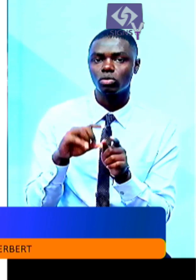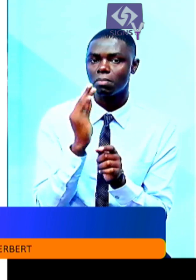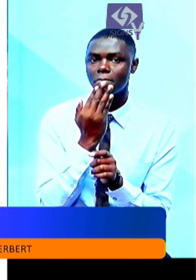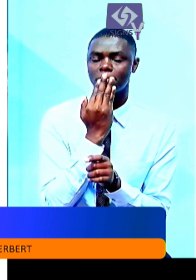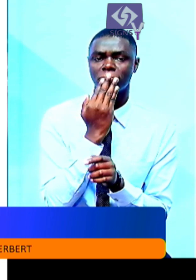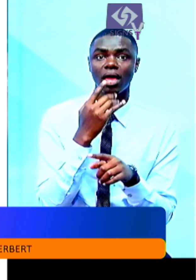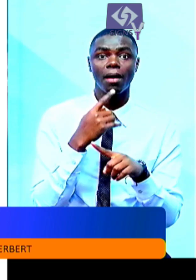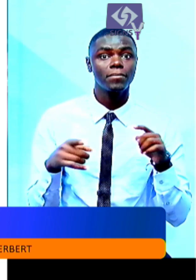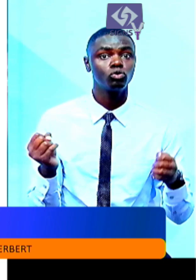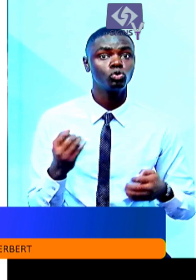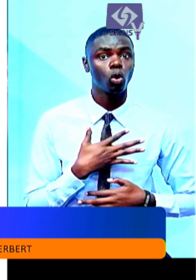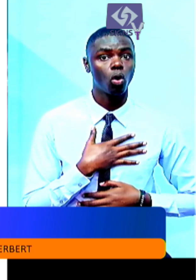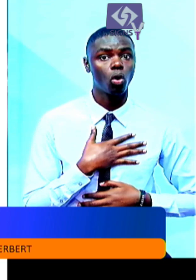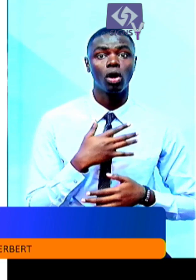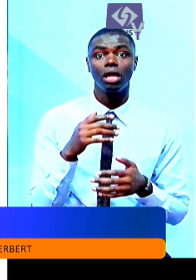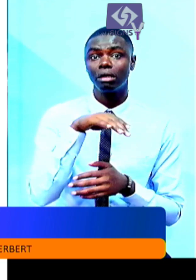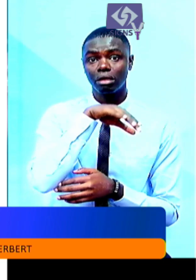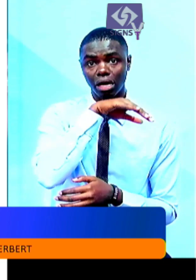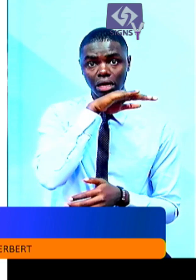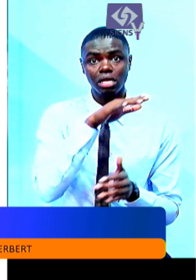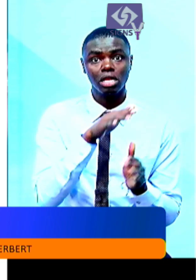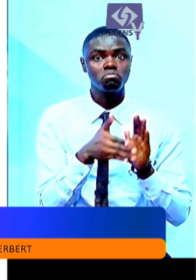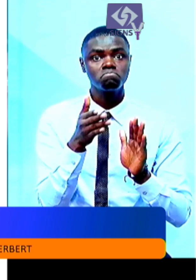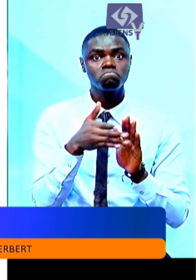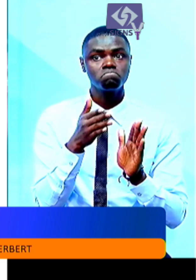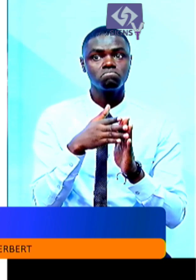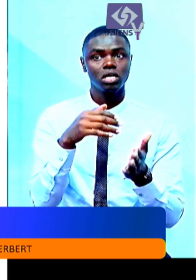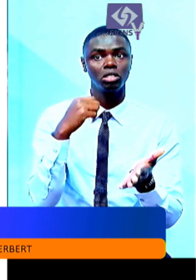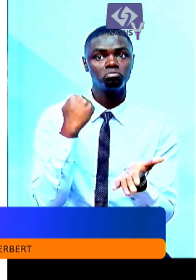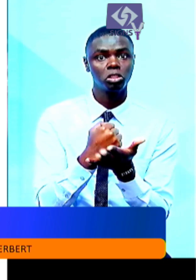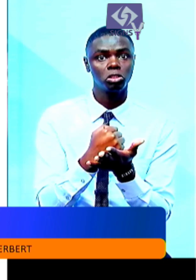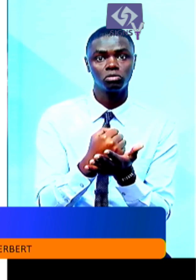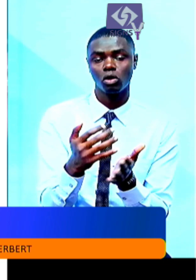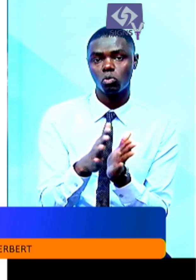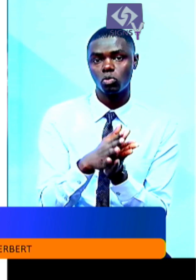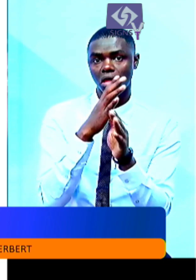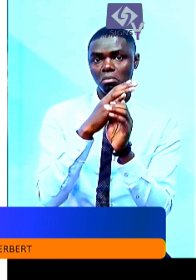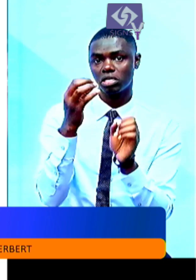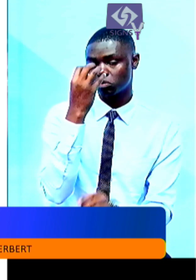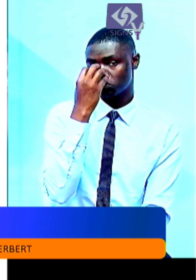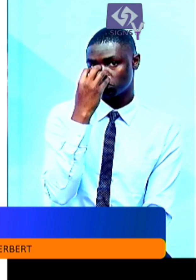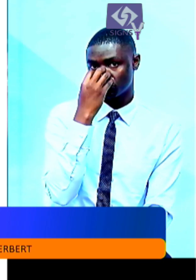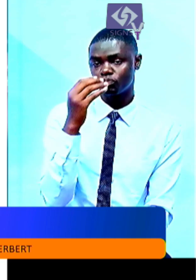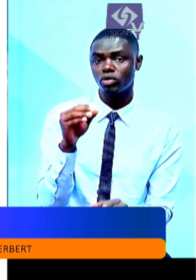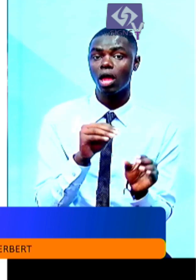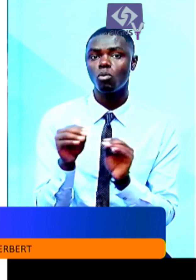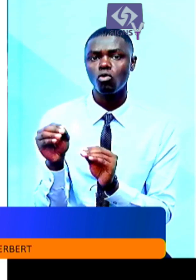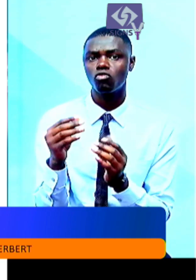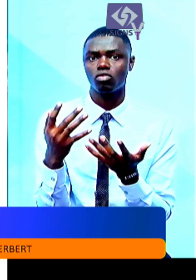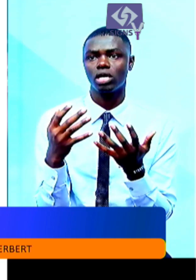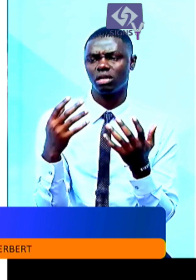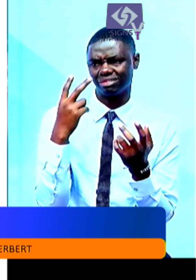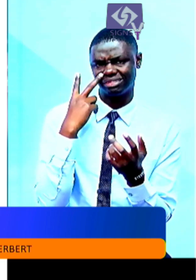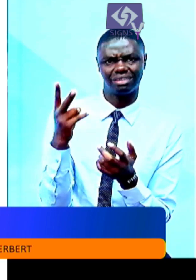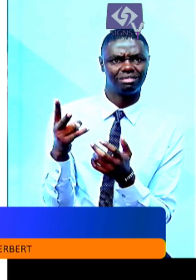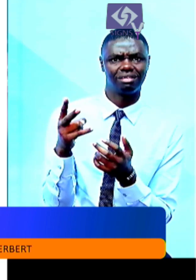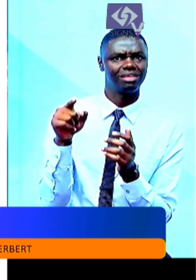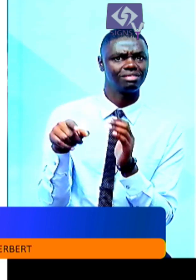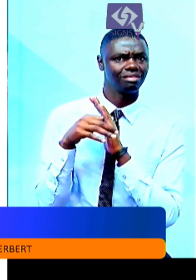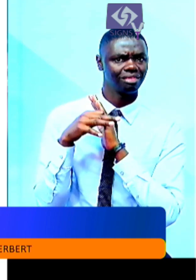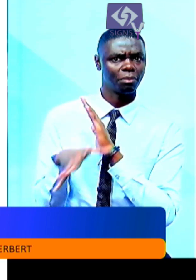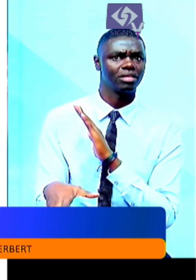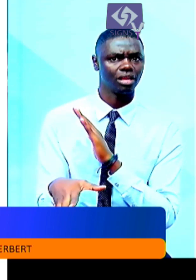real shock came when Raila quickly struck a deal with President William Ruto, a move widely seen as a